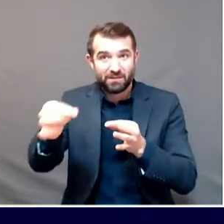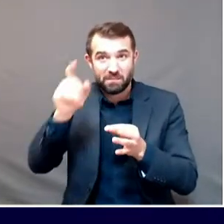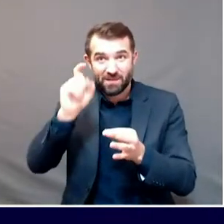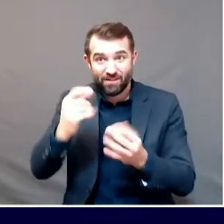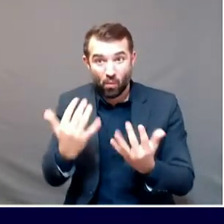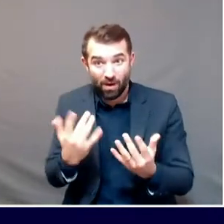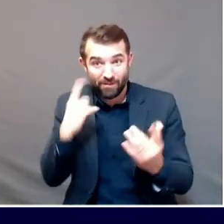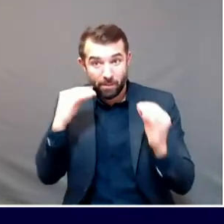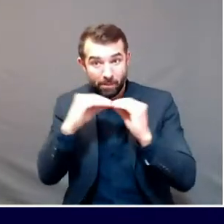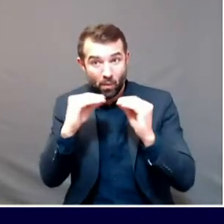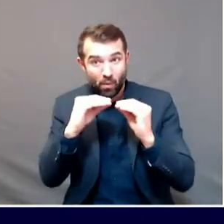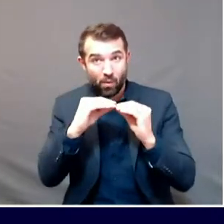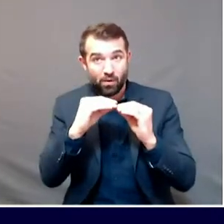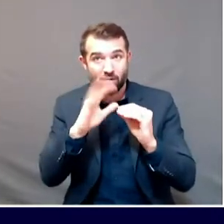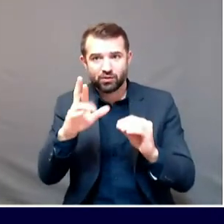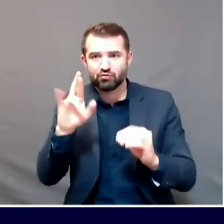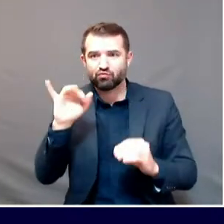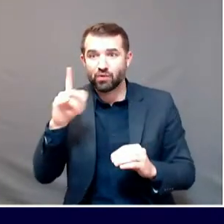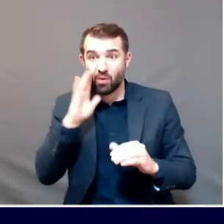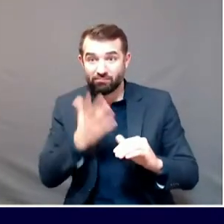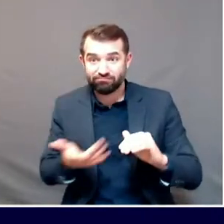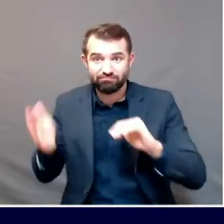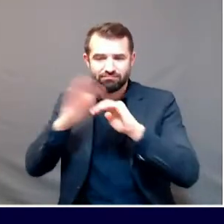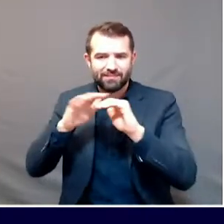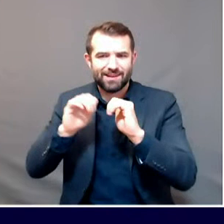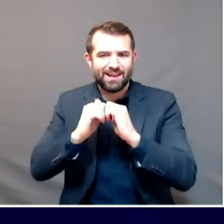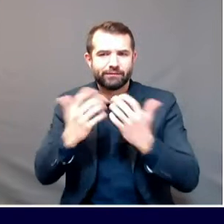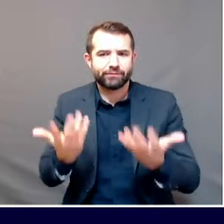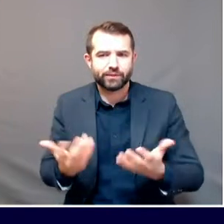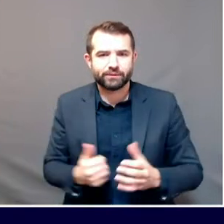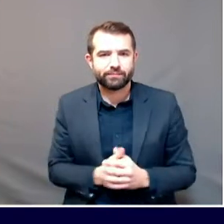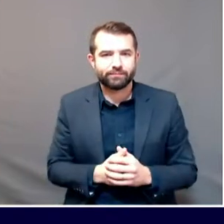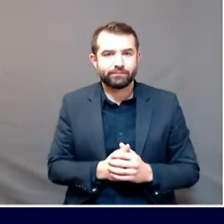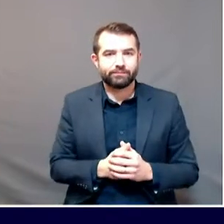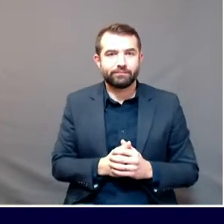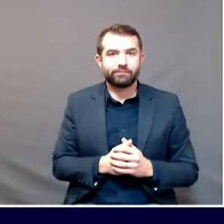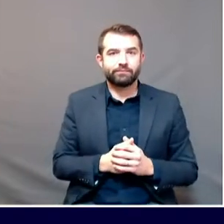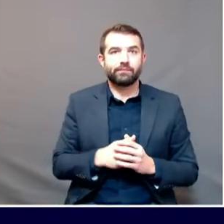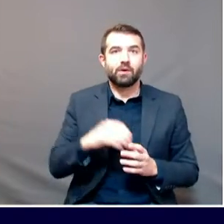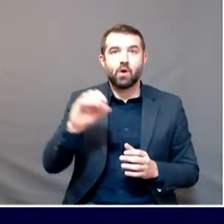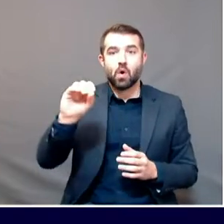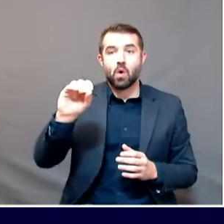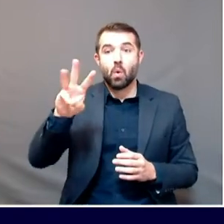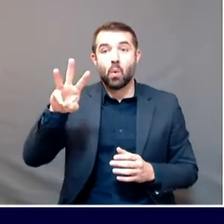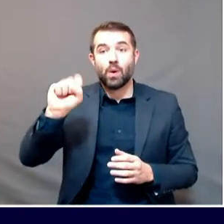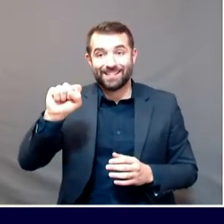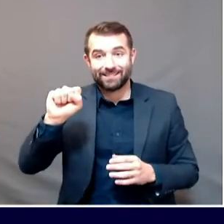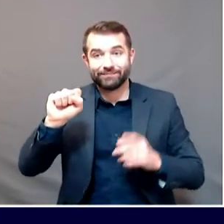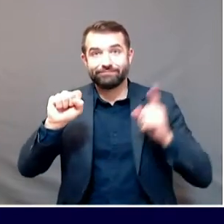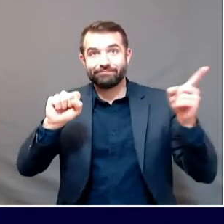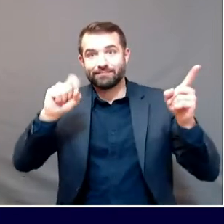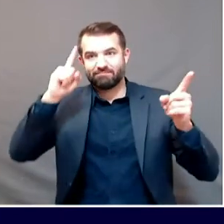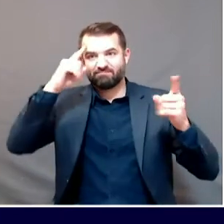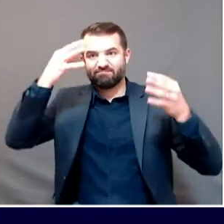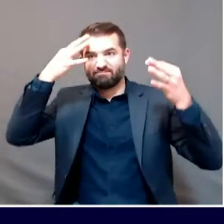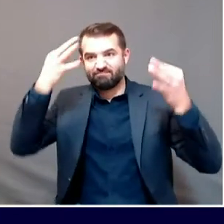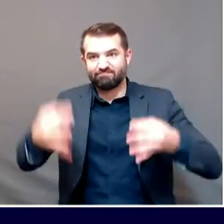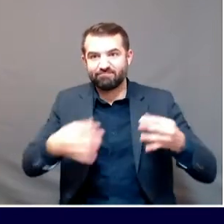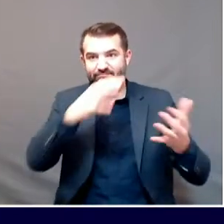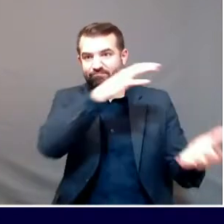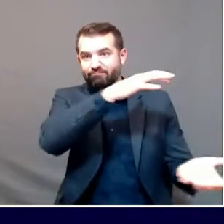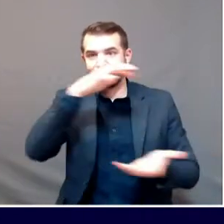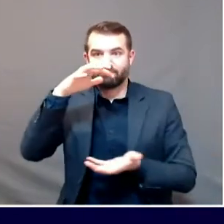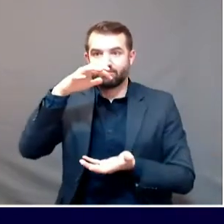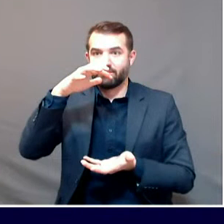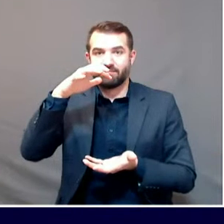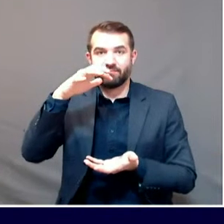As a result of Operation Warp Speed reducing the allocation to the state of Maine, as well as a number of states. I don't